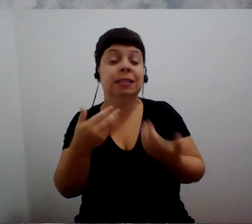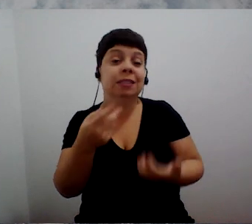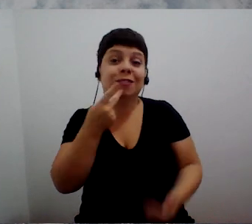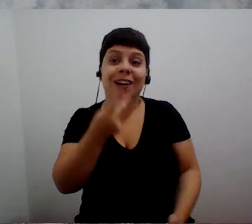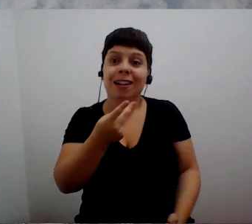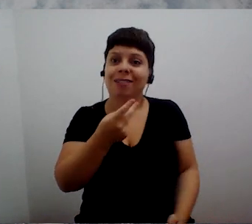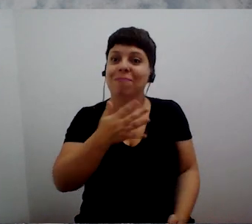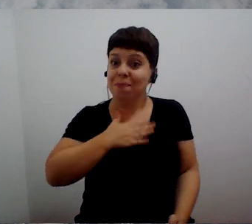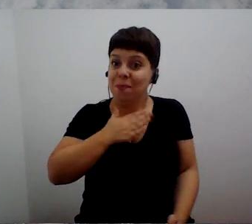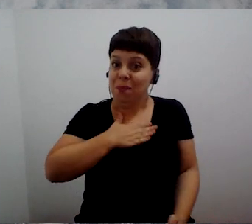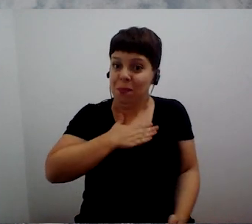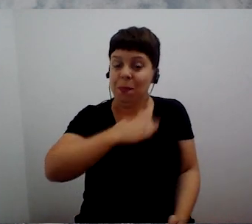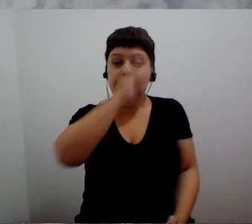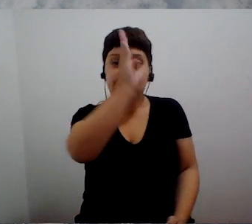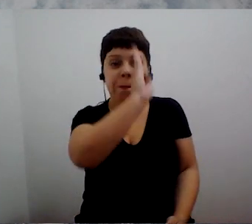has really